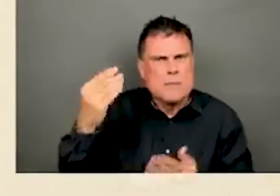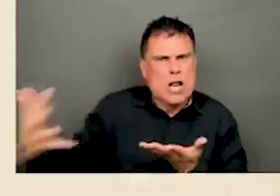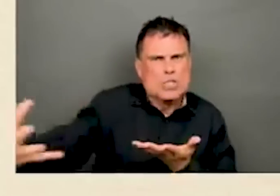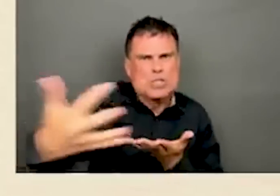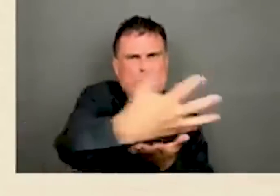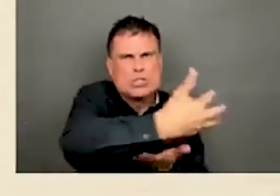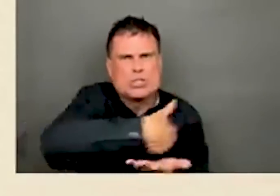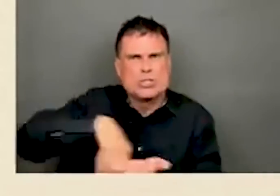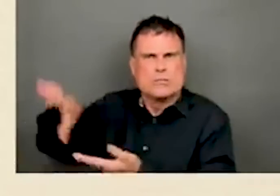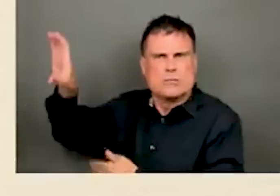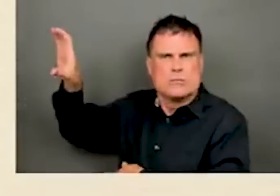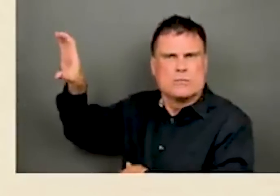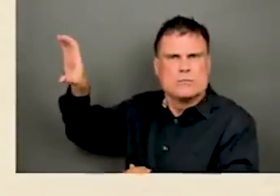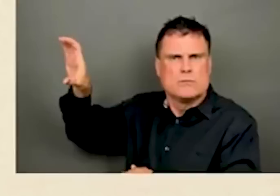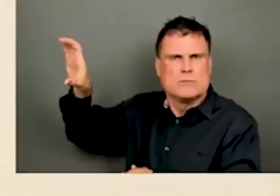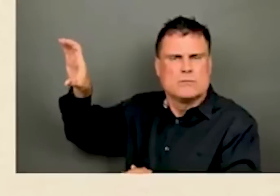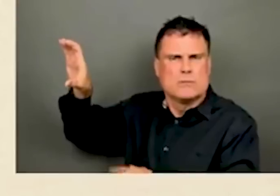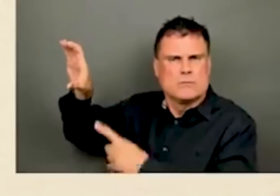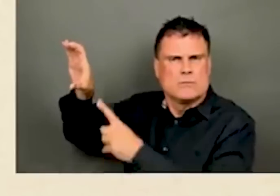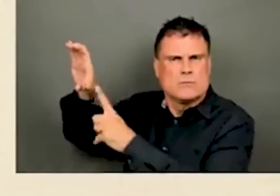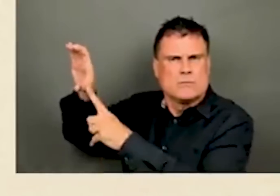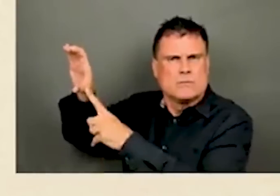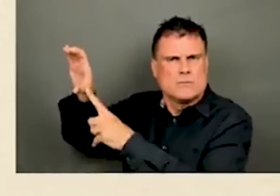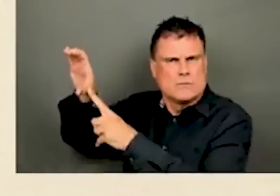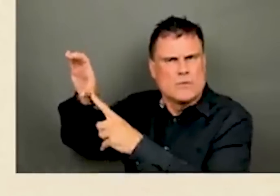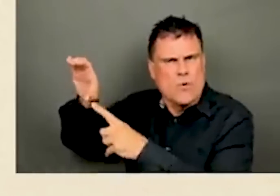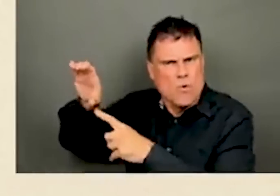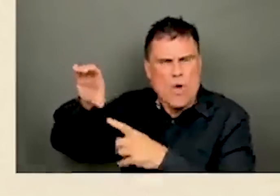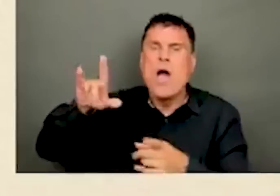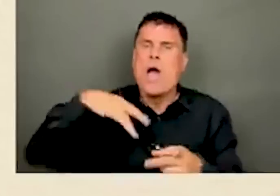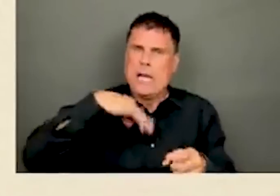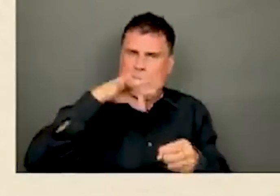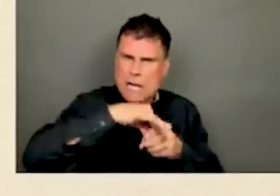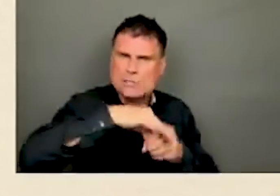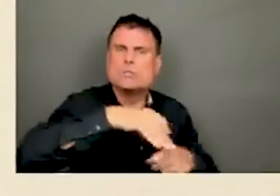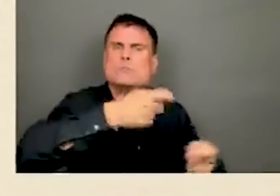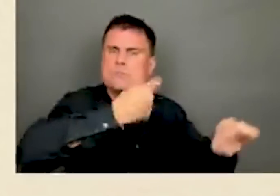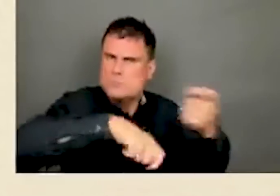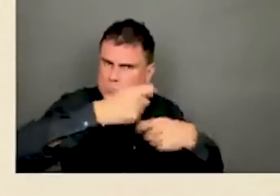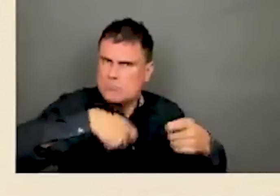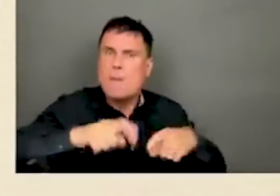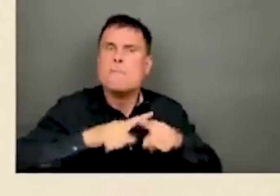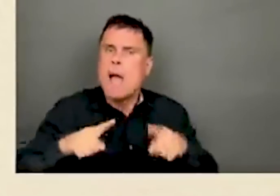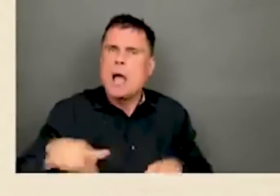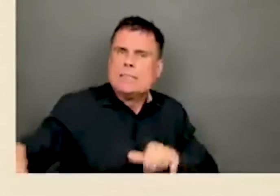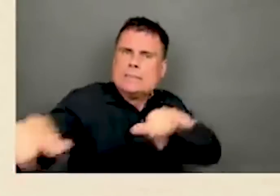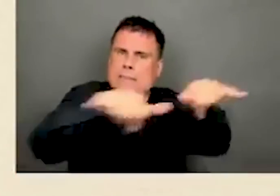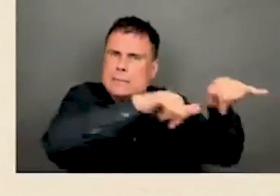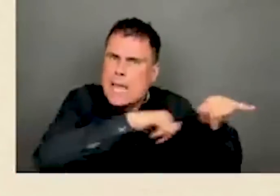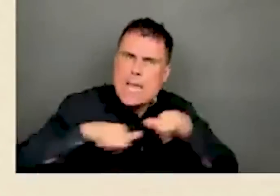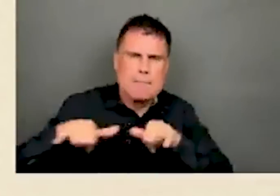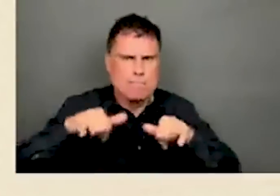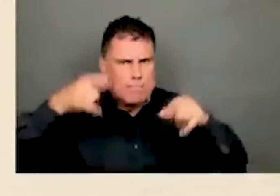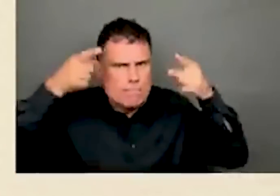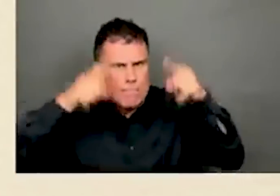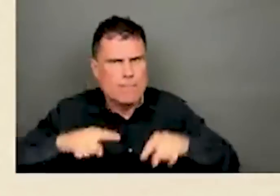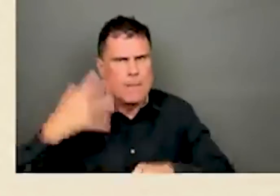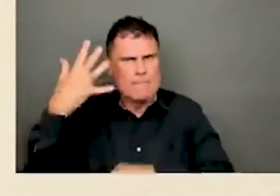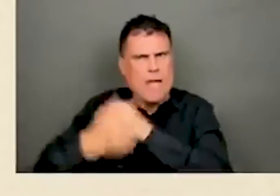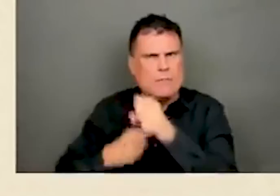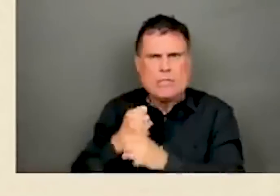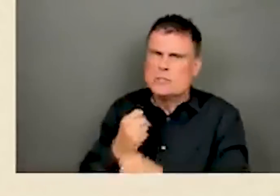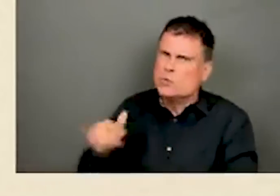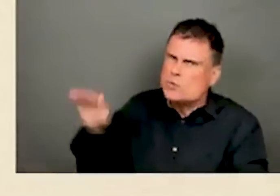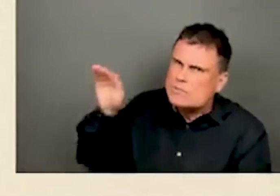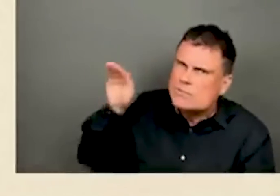have changed through election and through resignation, but the issue has always been there, and it's high time we get it addressed. So